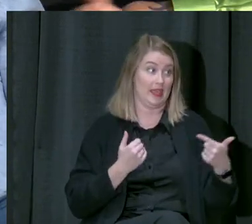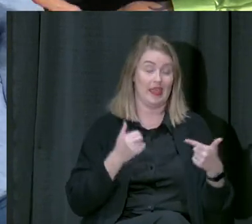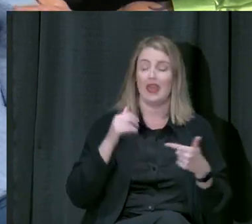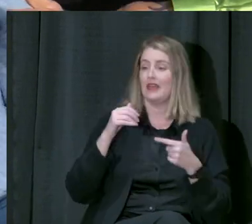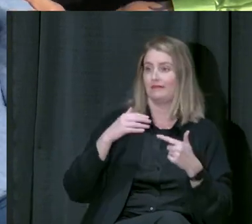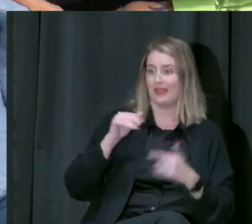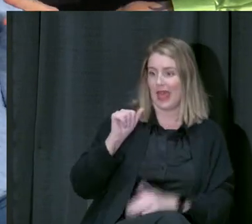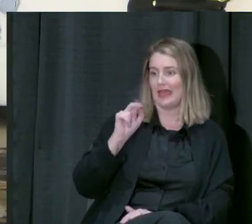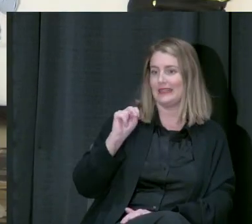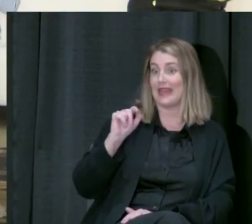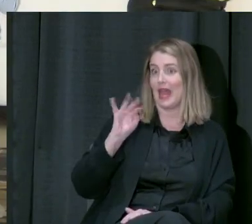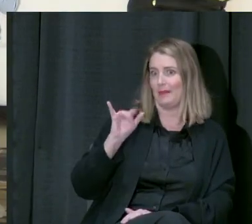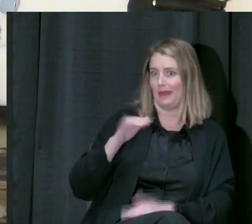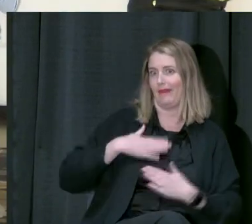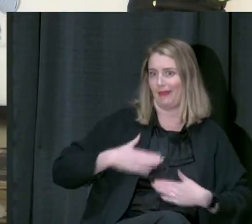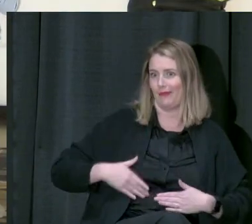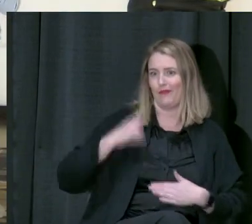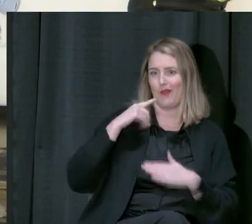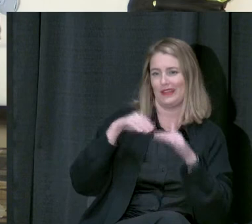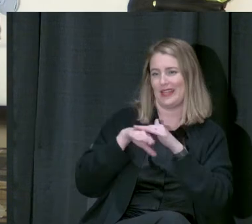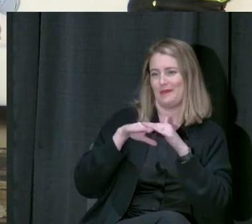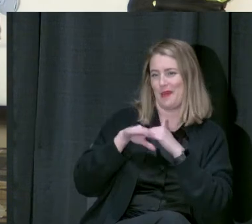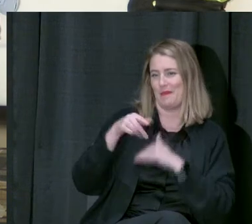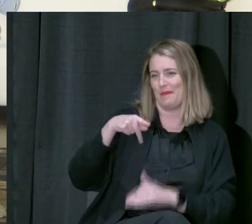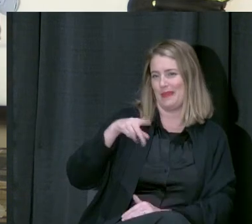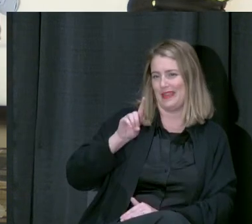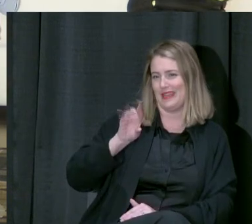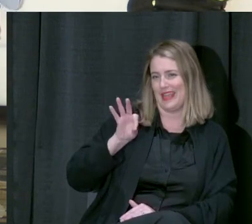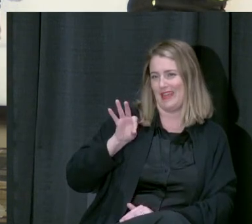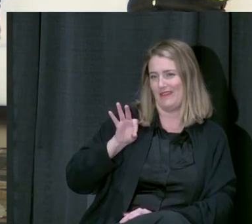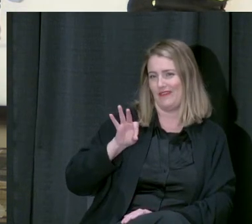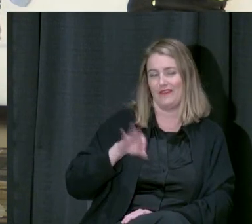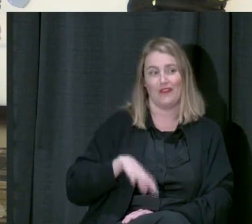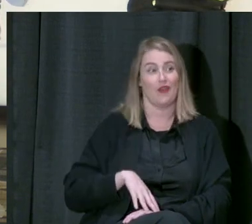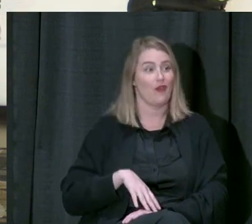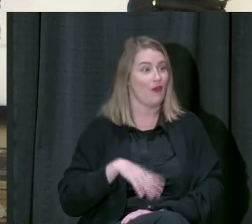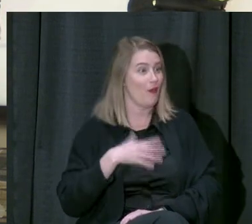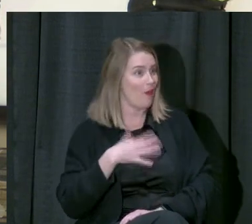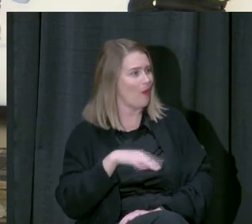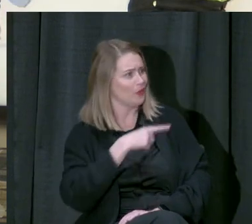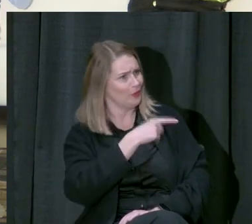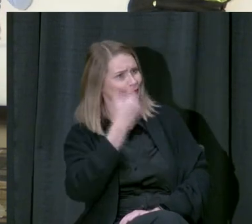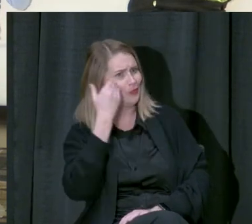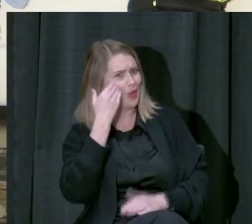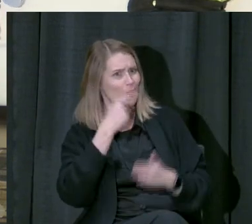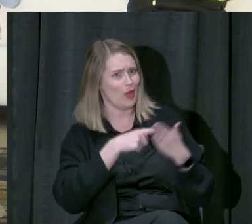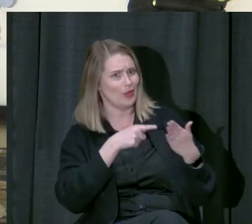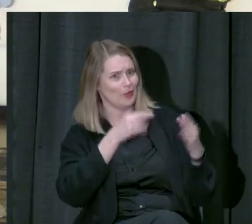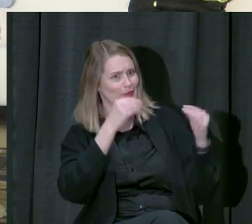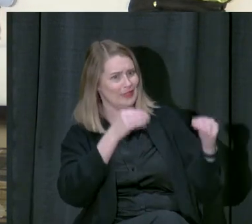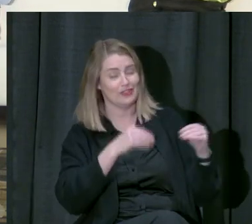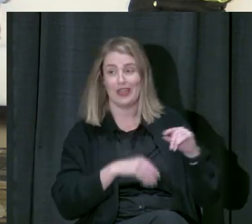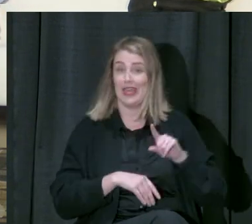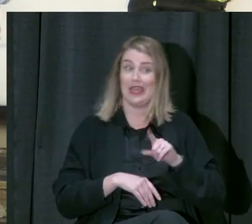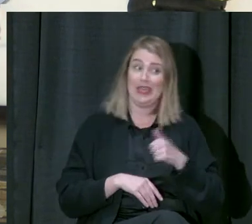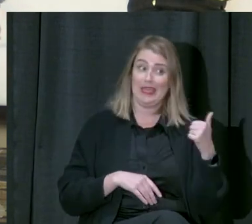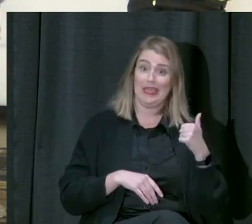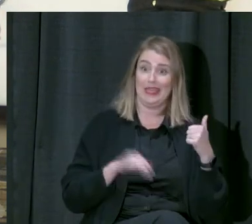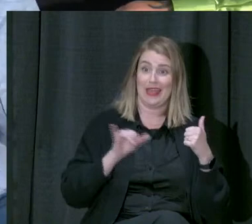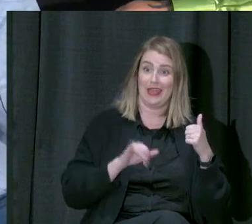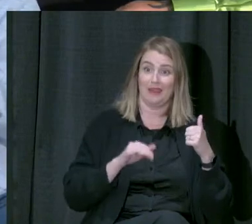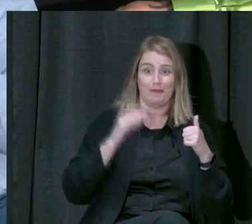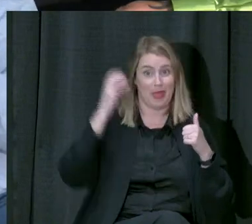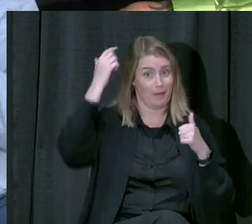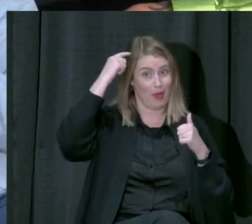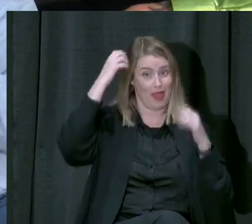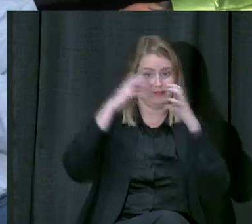PDF. Good thing you have him here with you. What's that? Good thing you have him here with you. Oh, my God. You don't know what you're teaching. He's on the left side of my brain, you know? And then